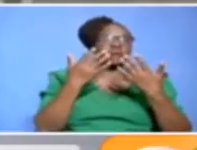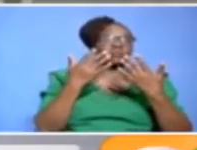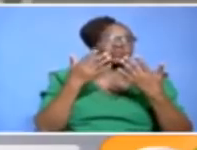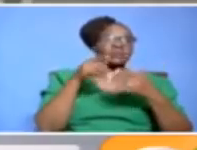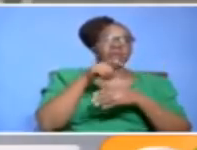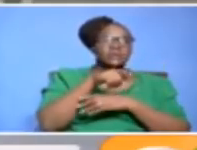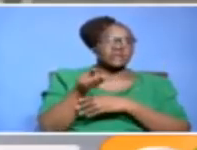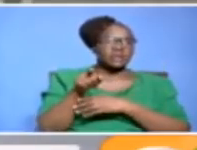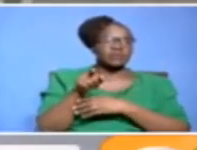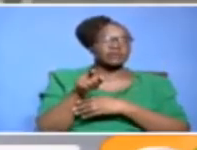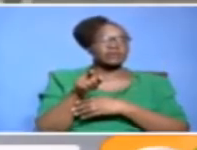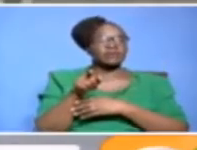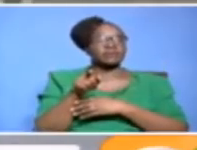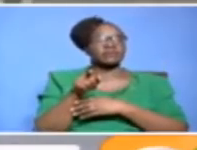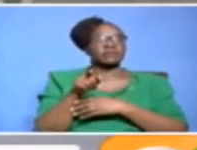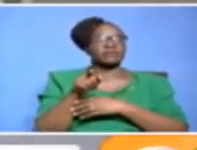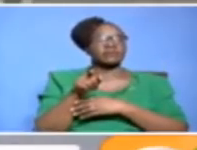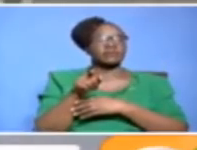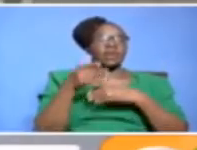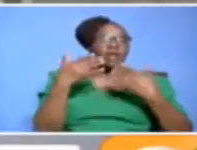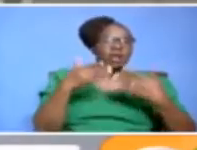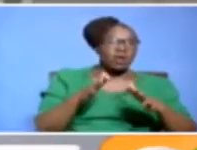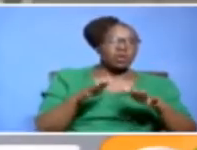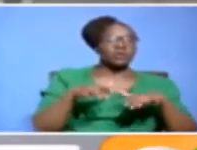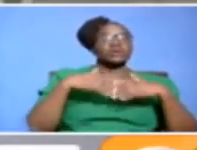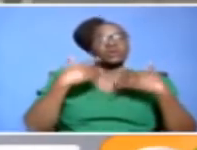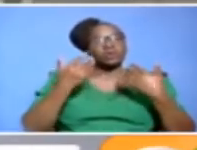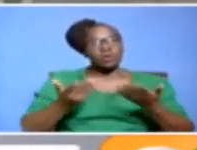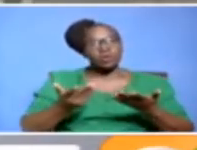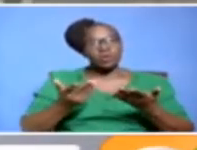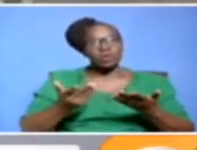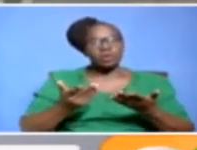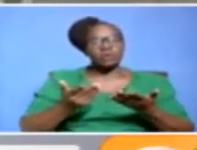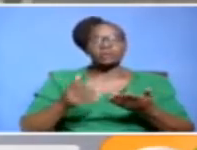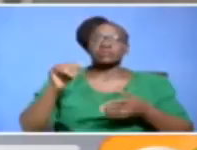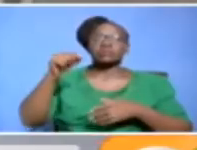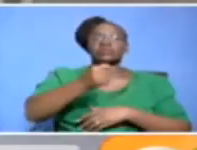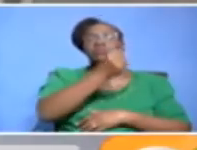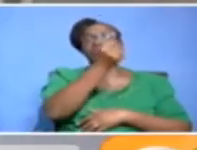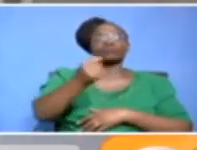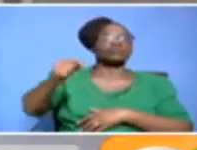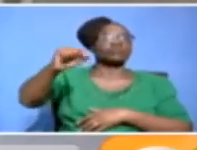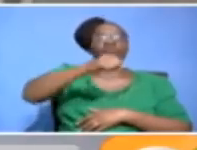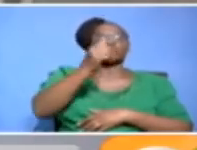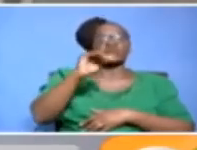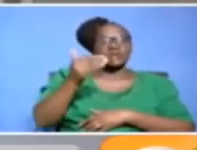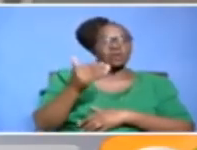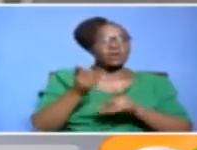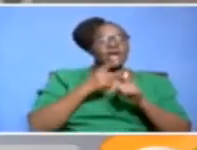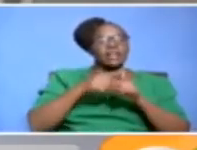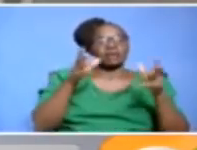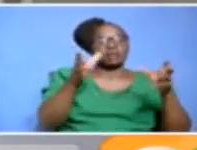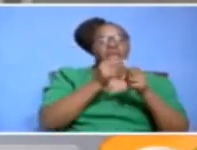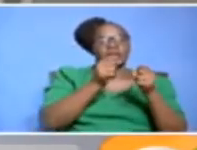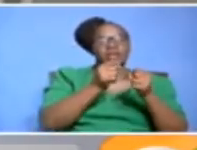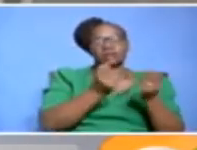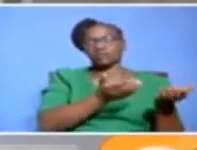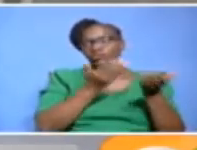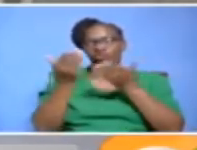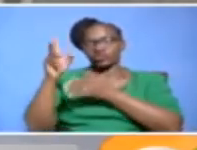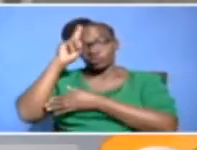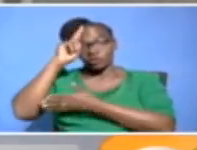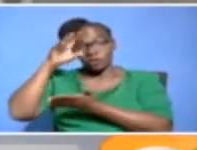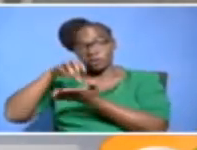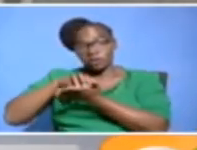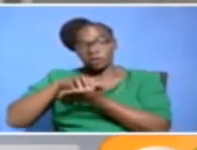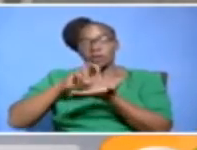or they are just wandering around town and they have been put in police, they're supposed to be put. And so